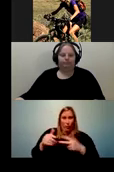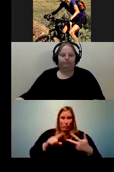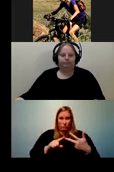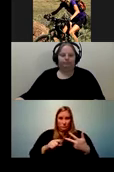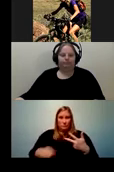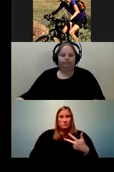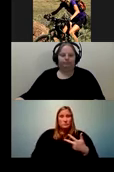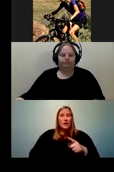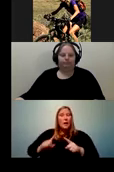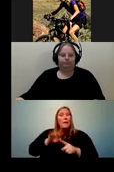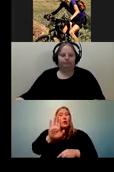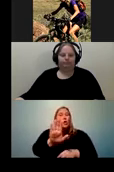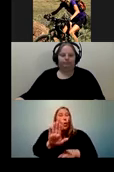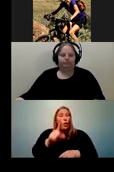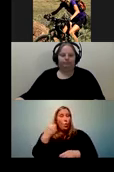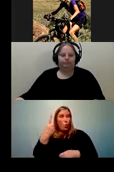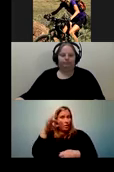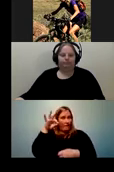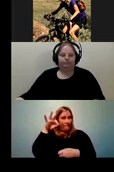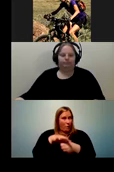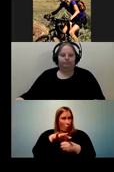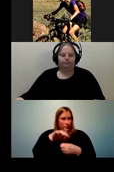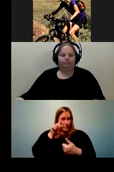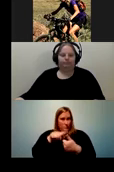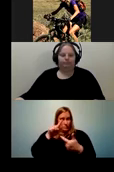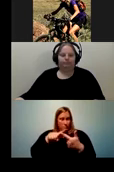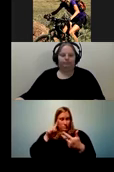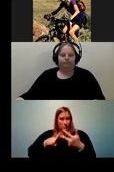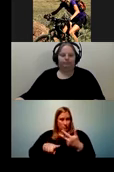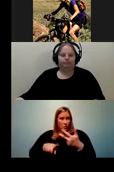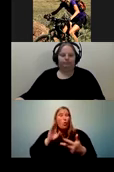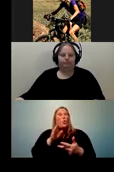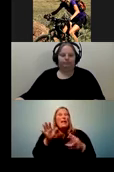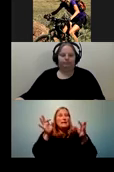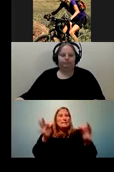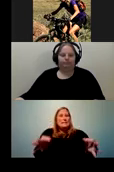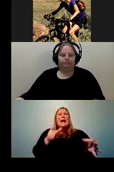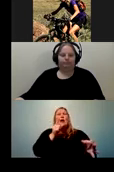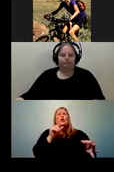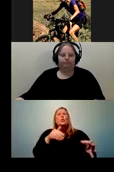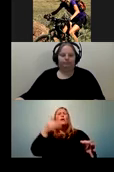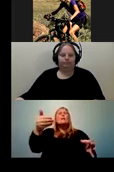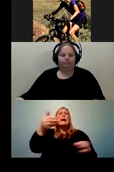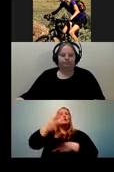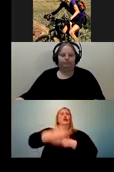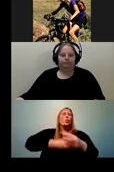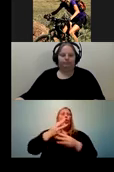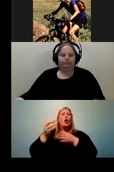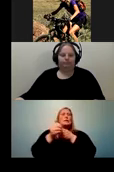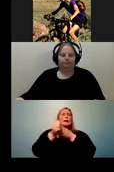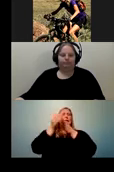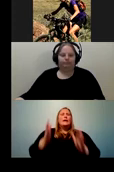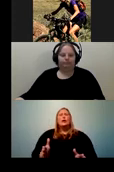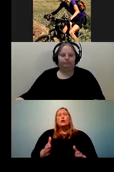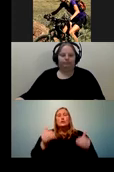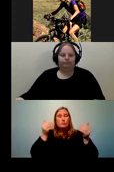your vote, your one vote, is going to decide who our next world leader is. So go ahead in the chat